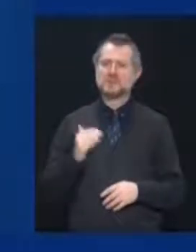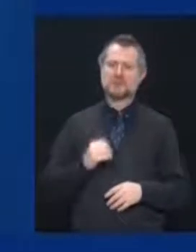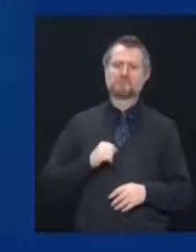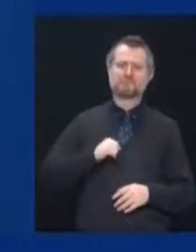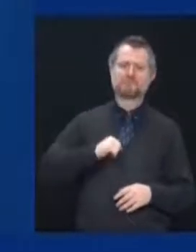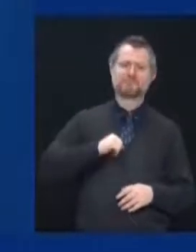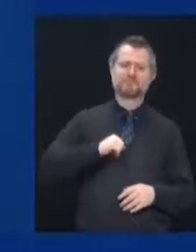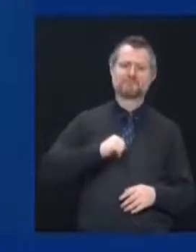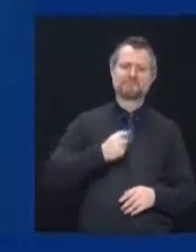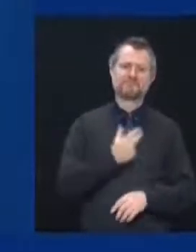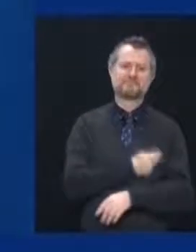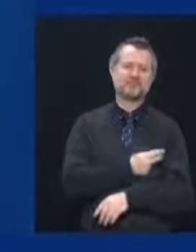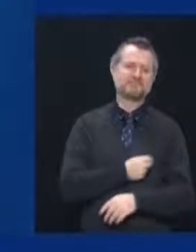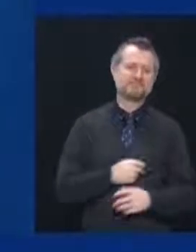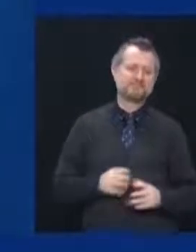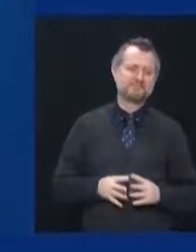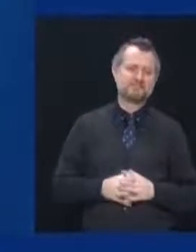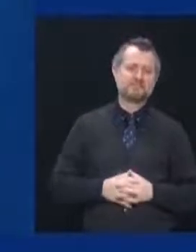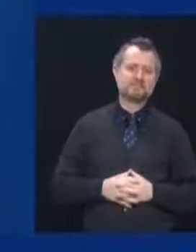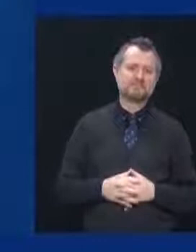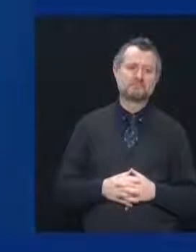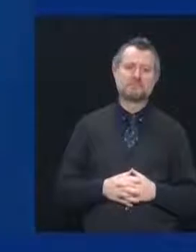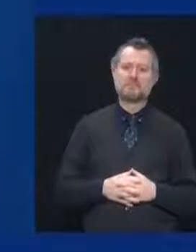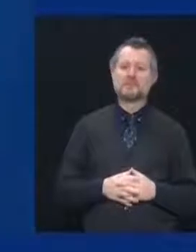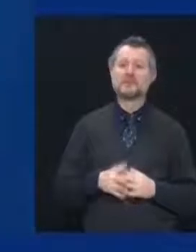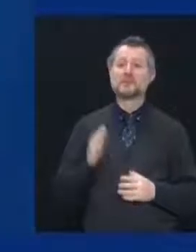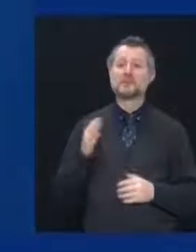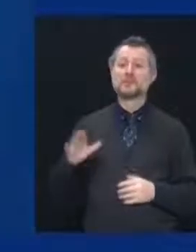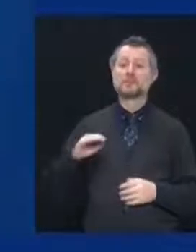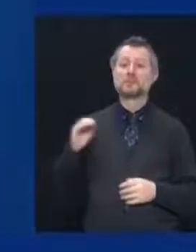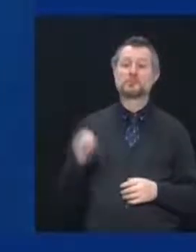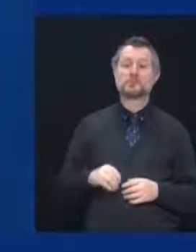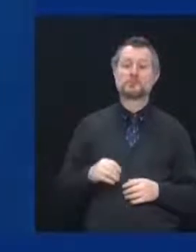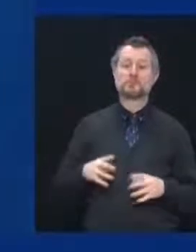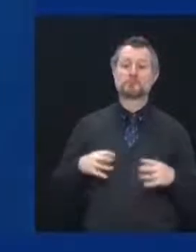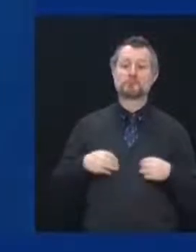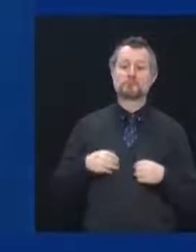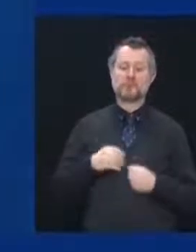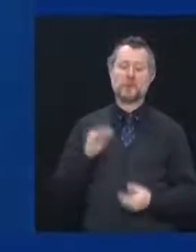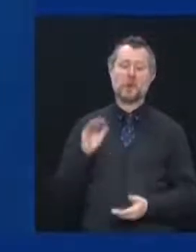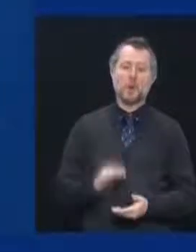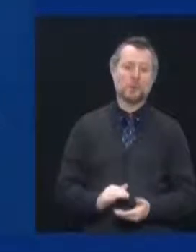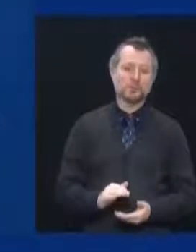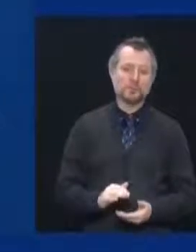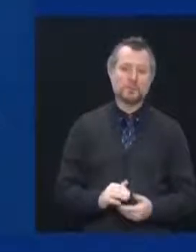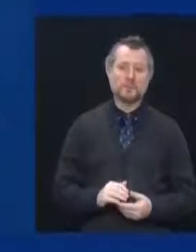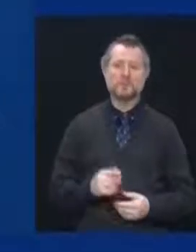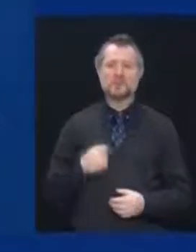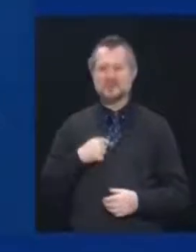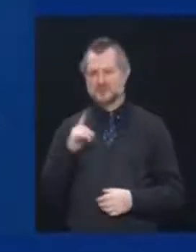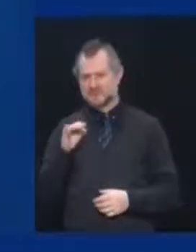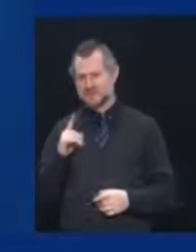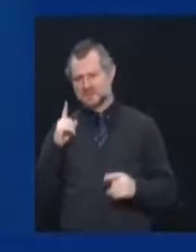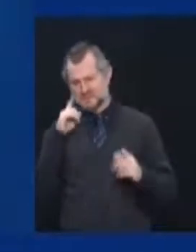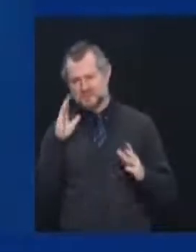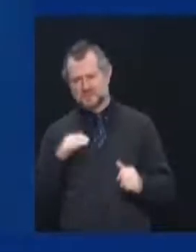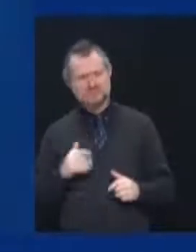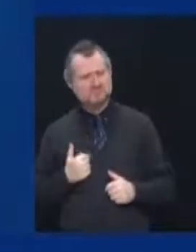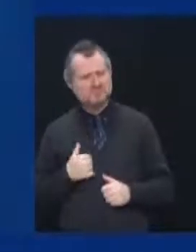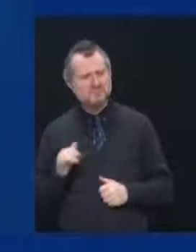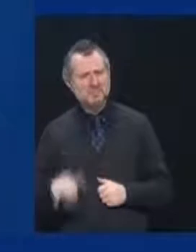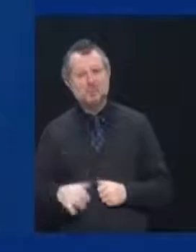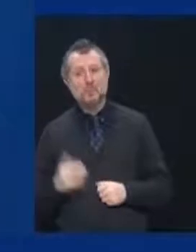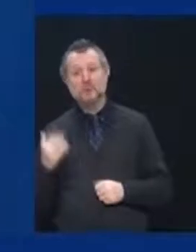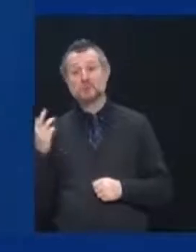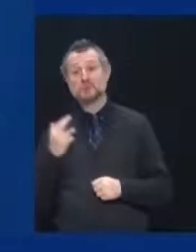vaccine, and there's a lower acceptance rate. We anticipated that. We talked about it. I think it's two things. I